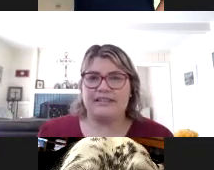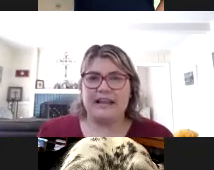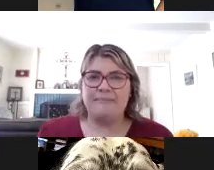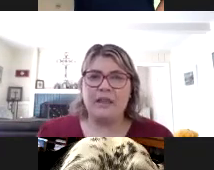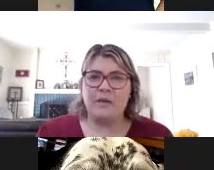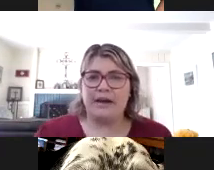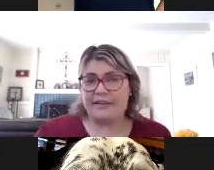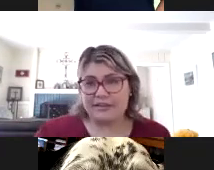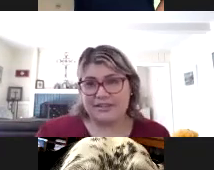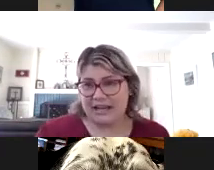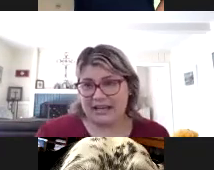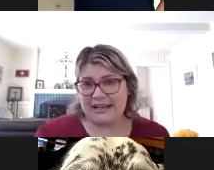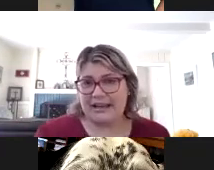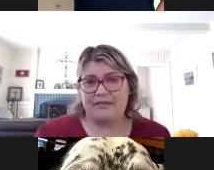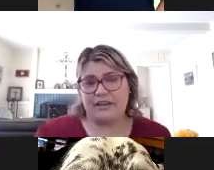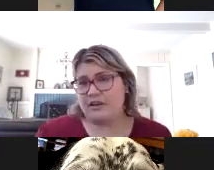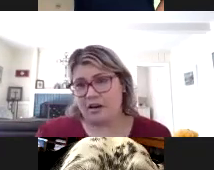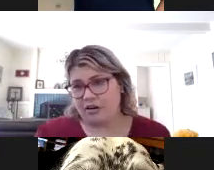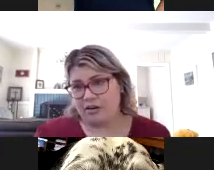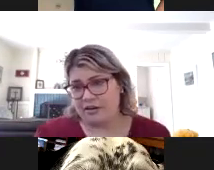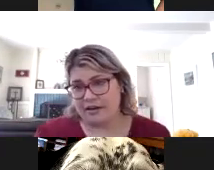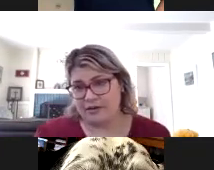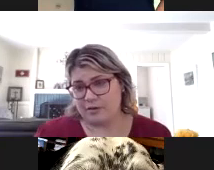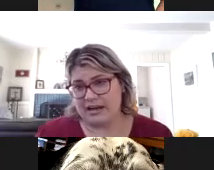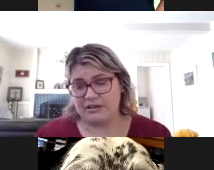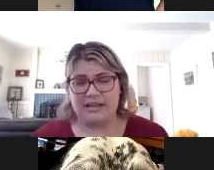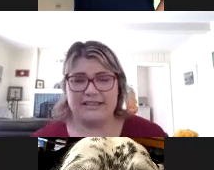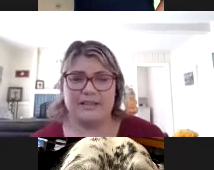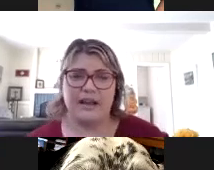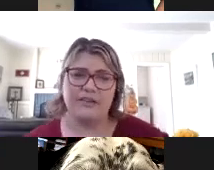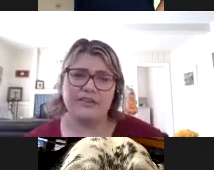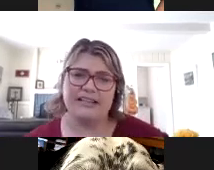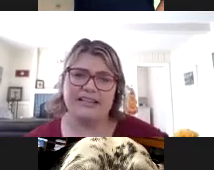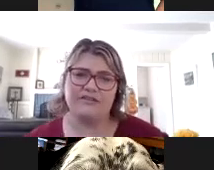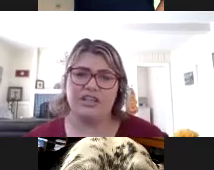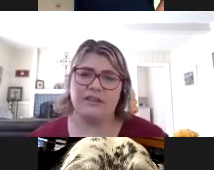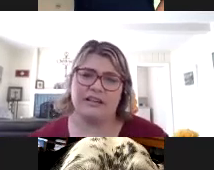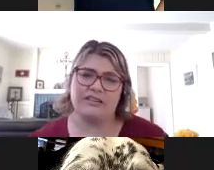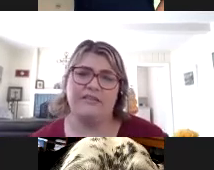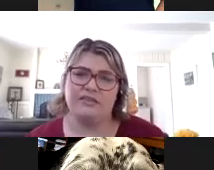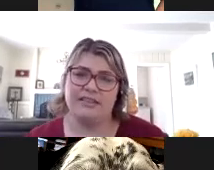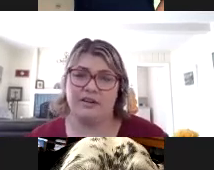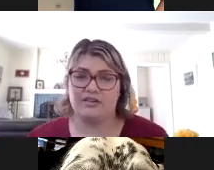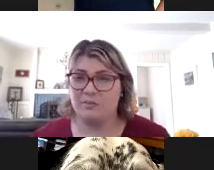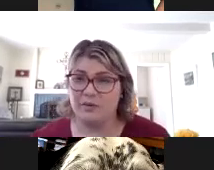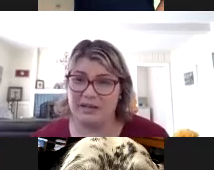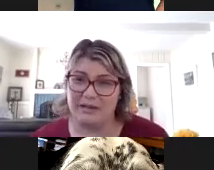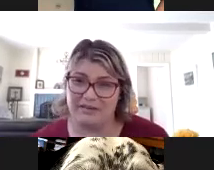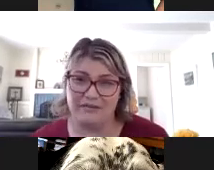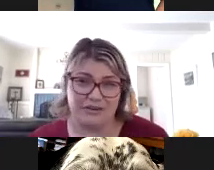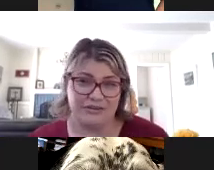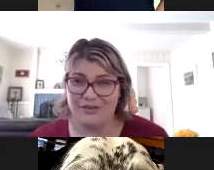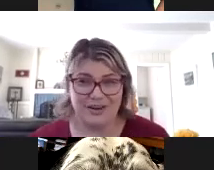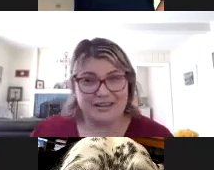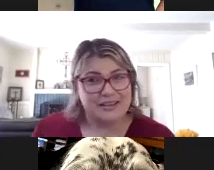Secretary of State. But other states have, and not all of the remaining 26, but other states have chief election officials that are actually appointed by